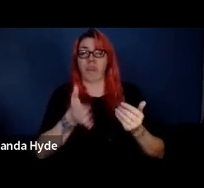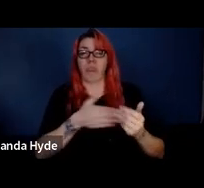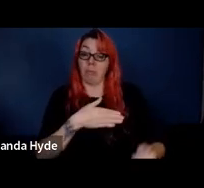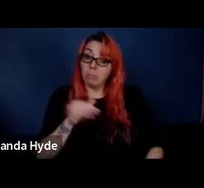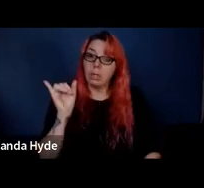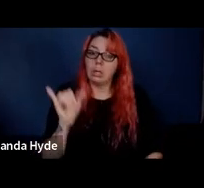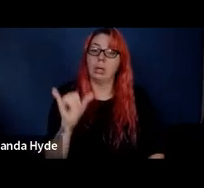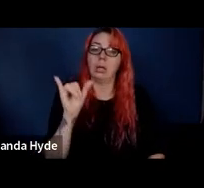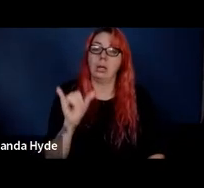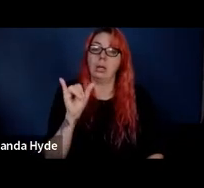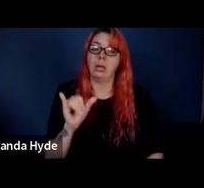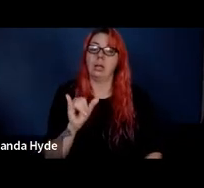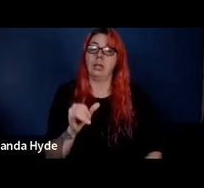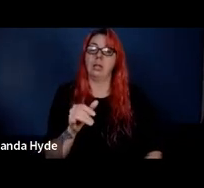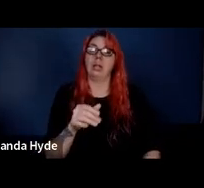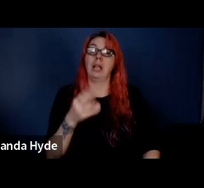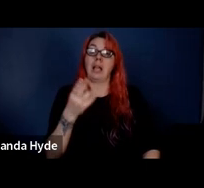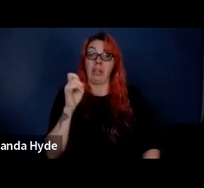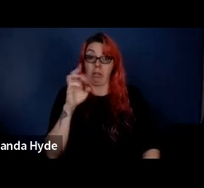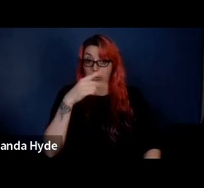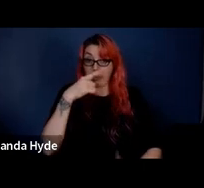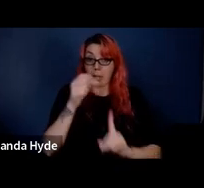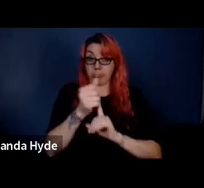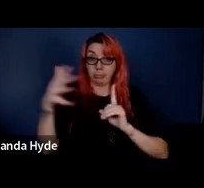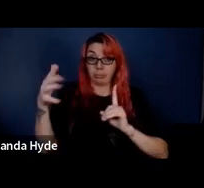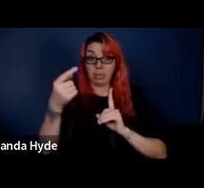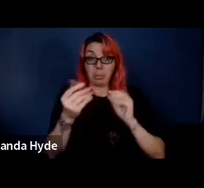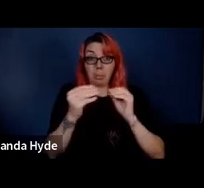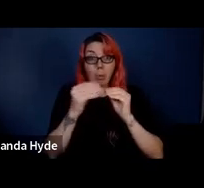little bit more why. Heather D. Swain.